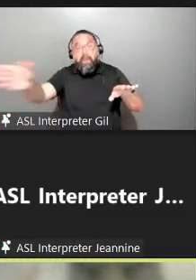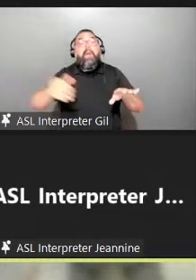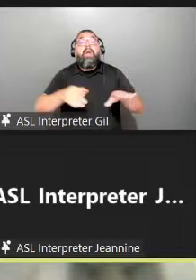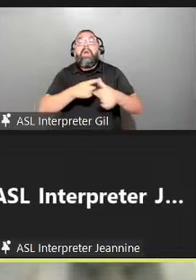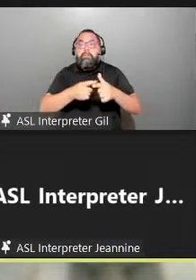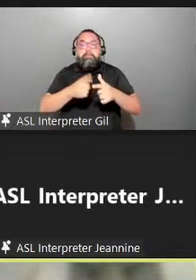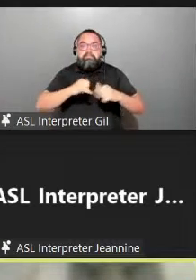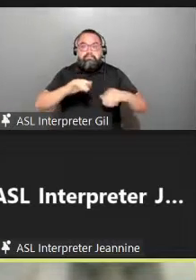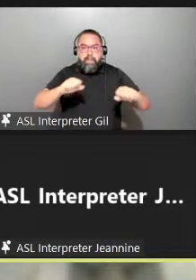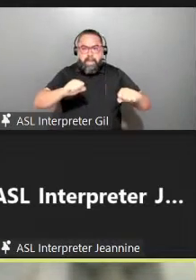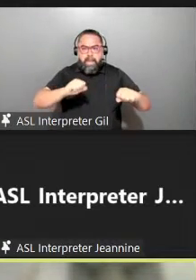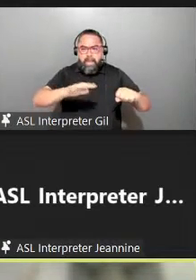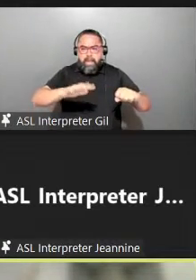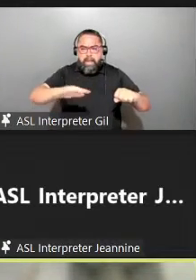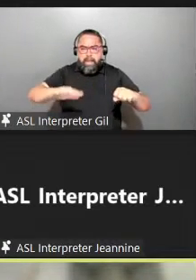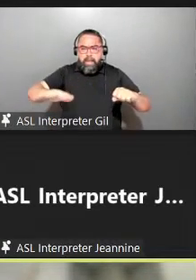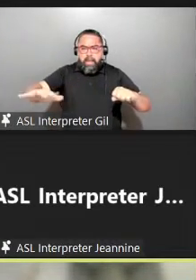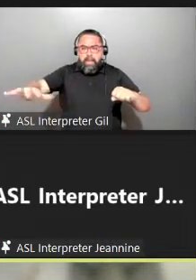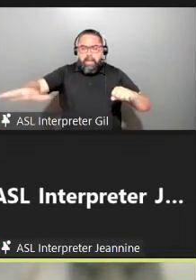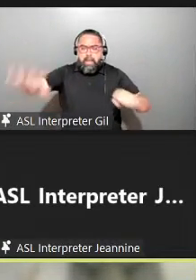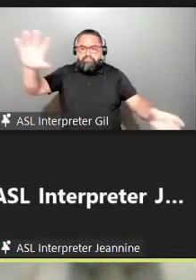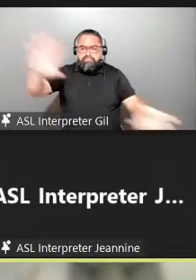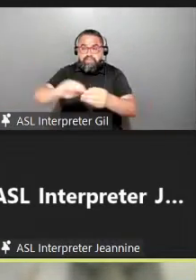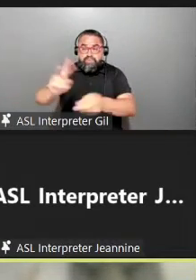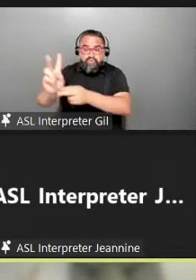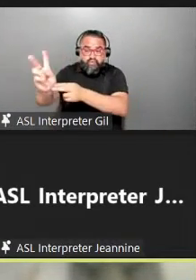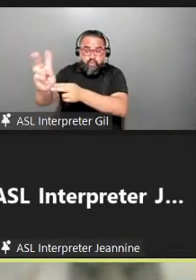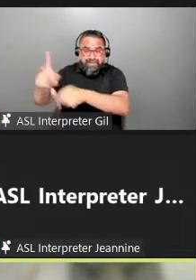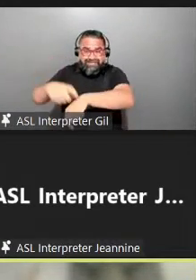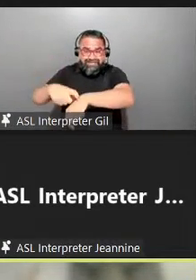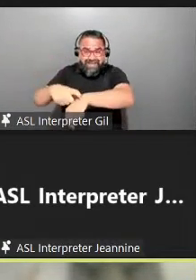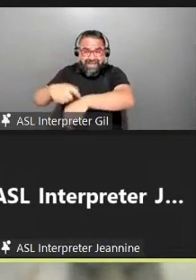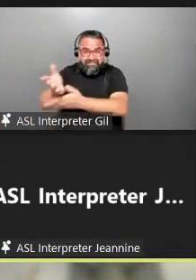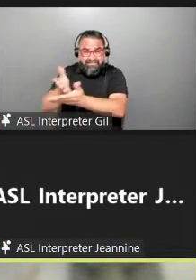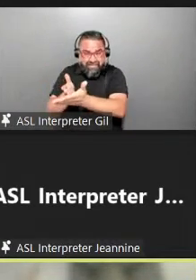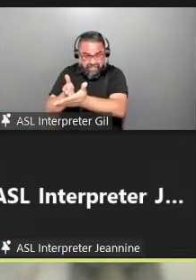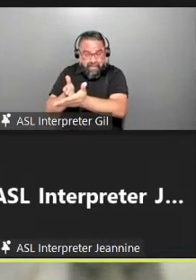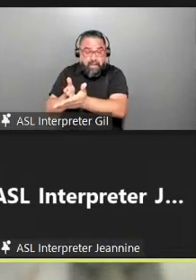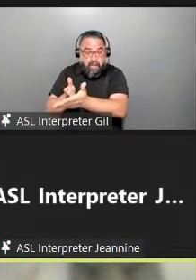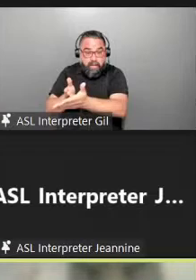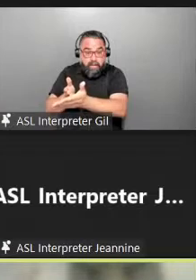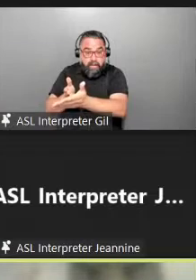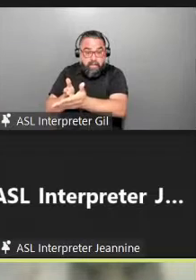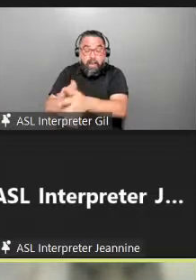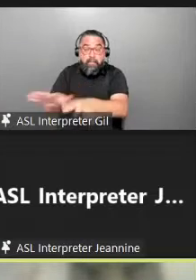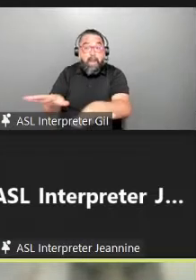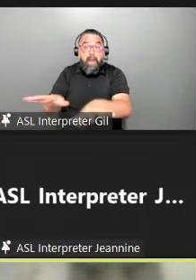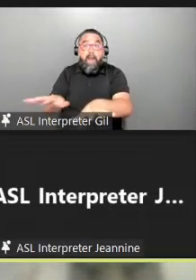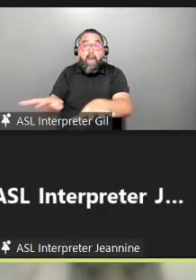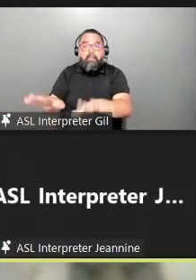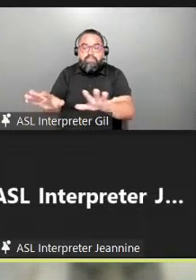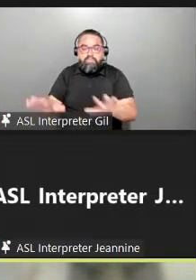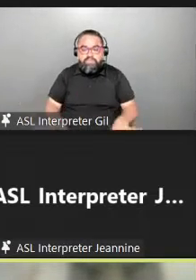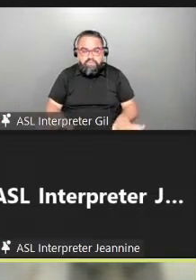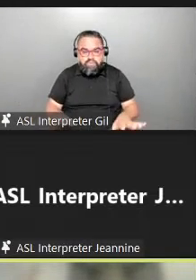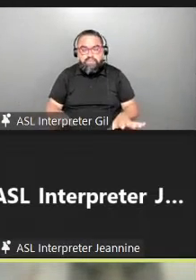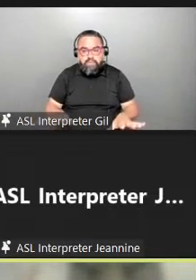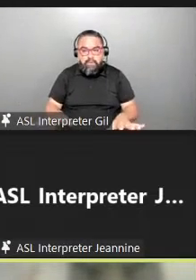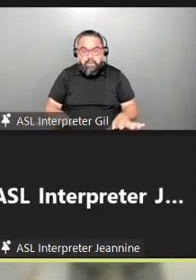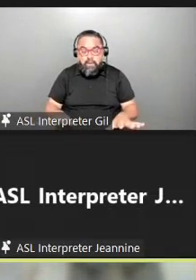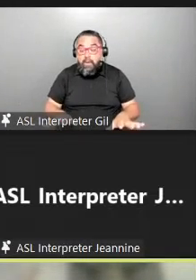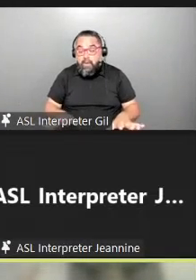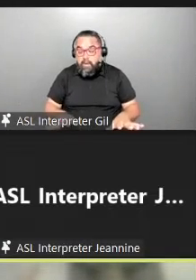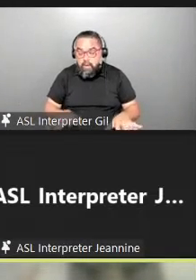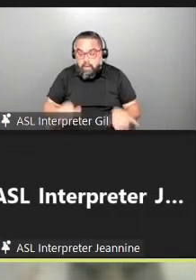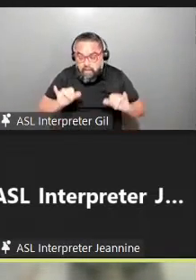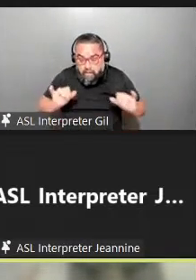areas. Finally, the earthquake is over. Many of the lifelines of Southern California have been disrupted.